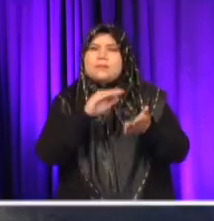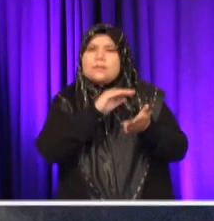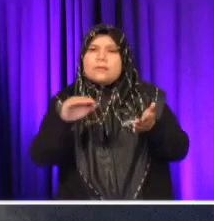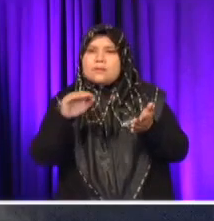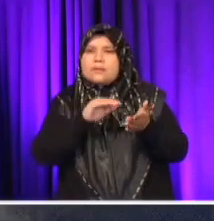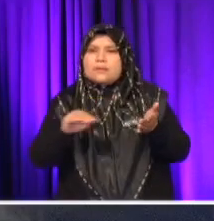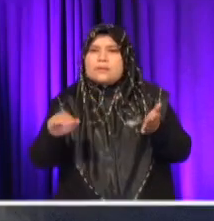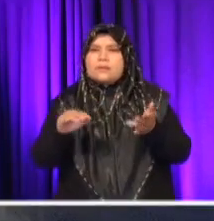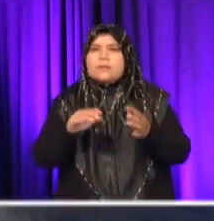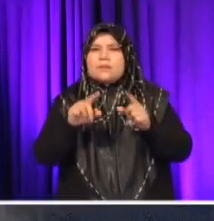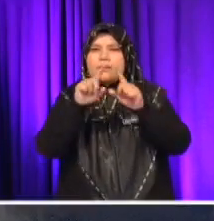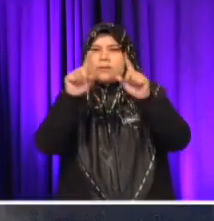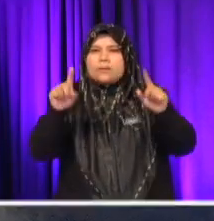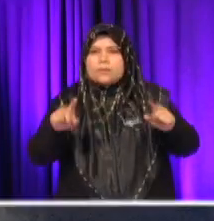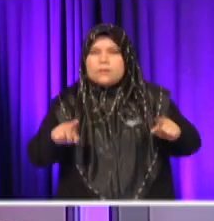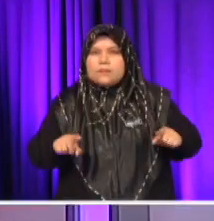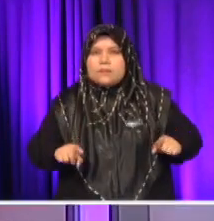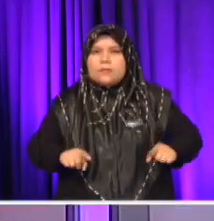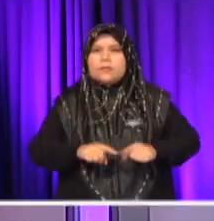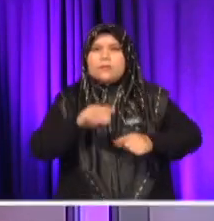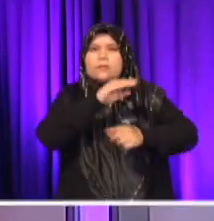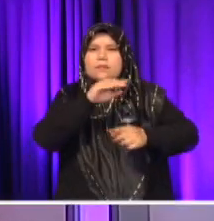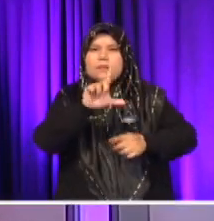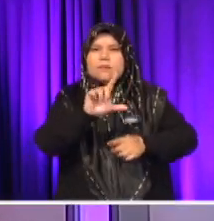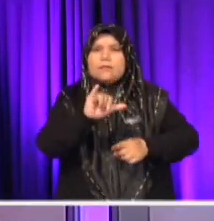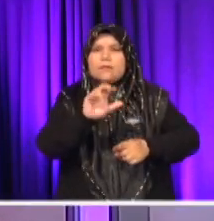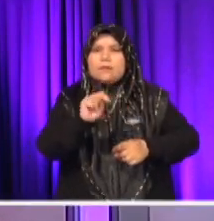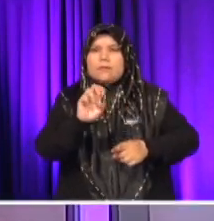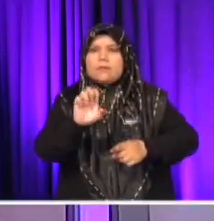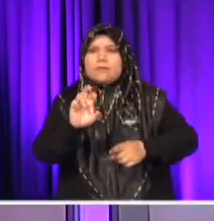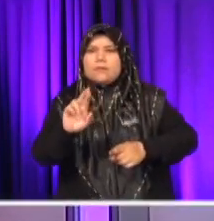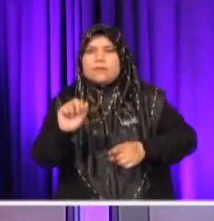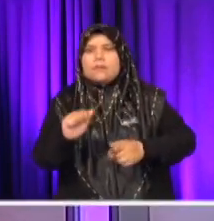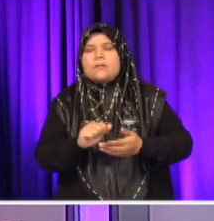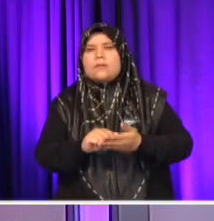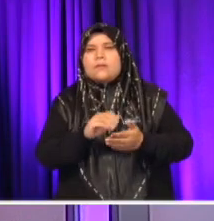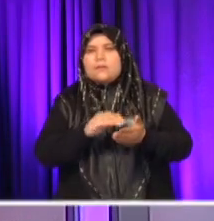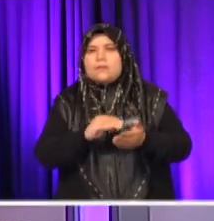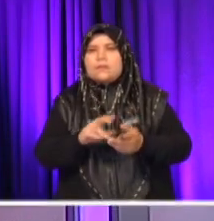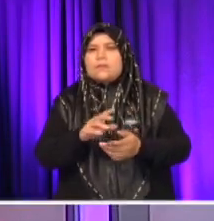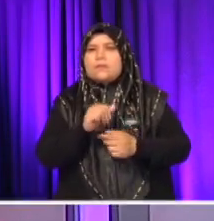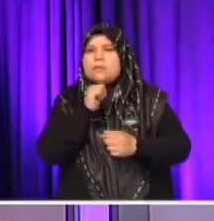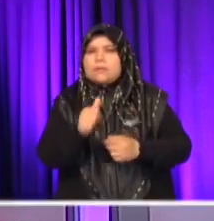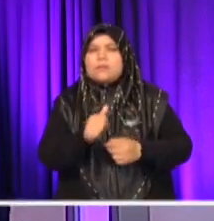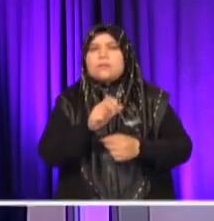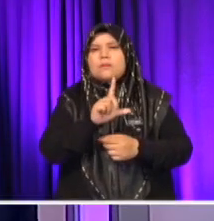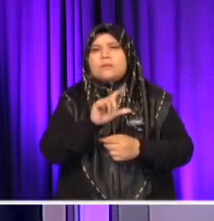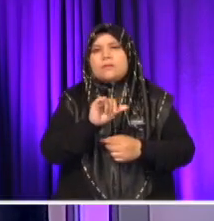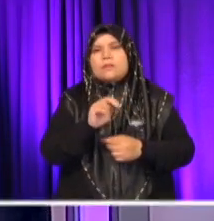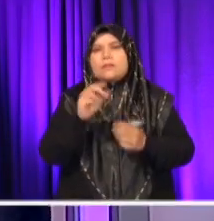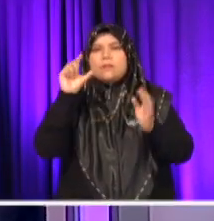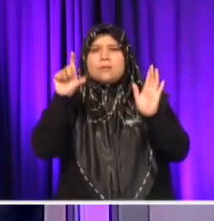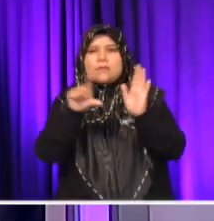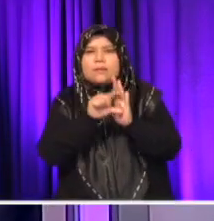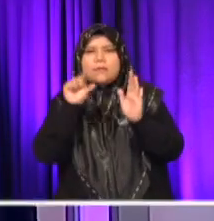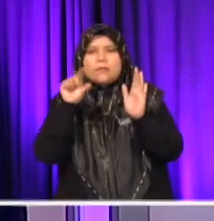that is full with words, it's a complete text. But if you have a non-linear text, it's text with graphics.